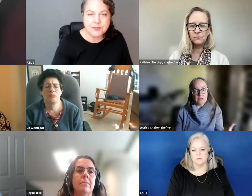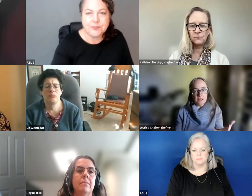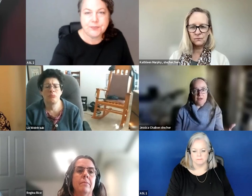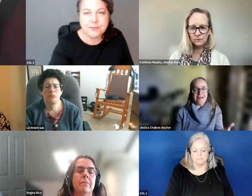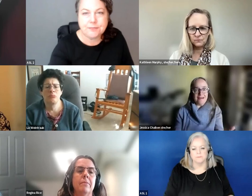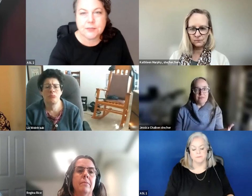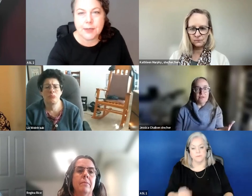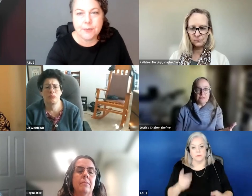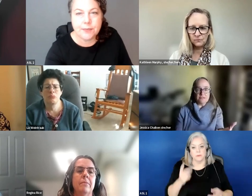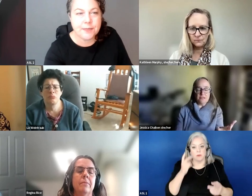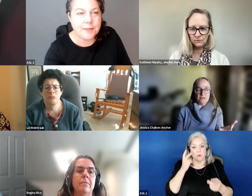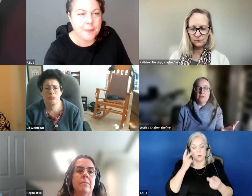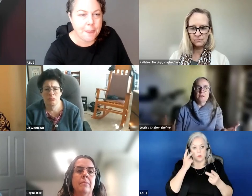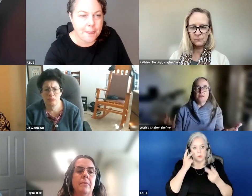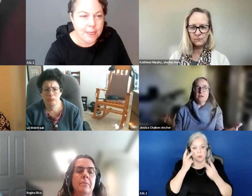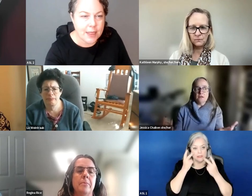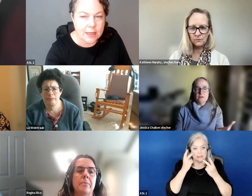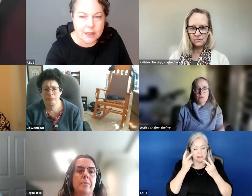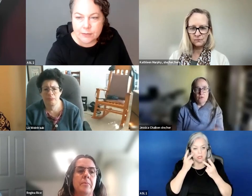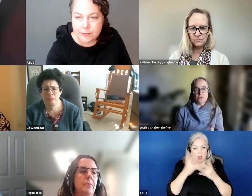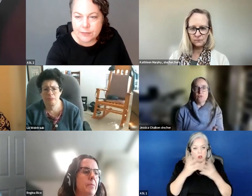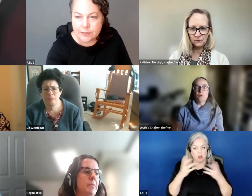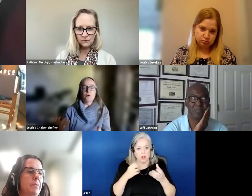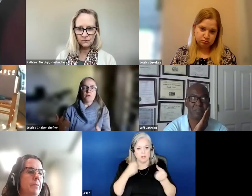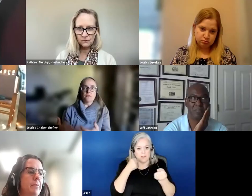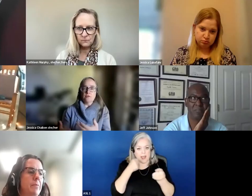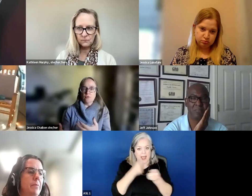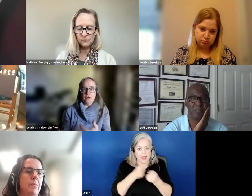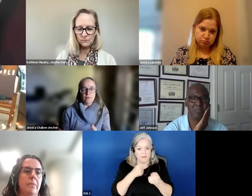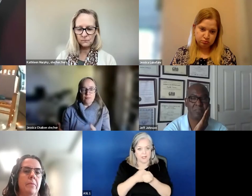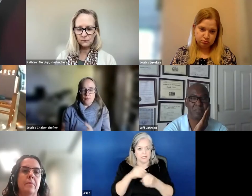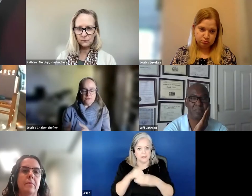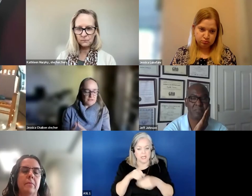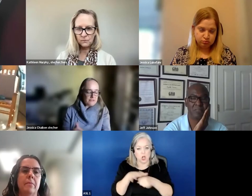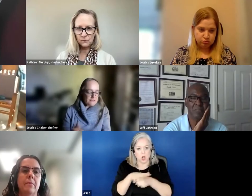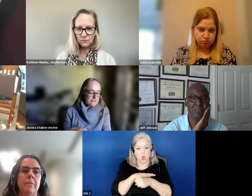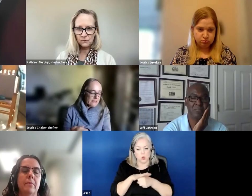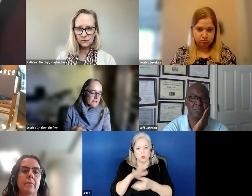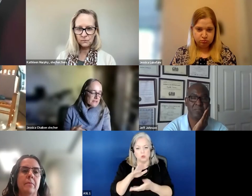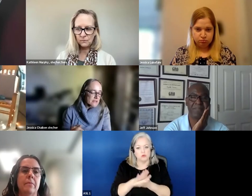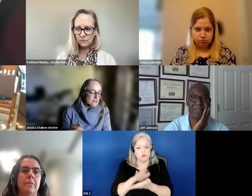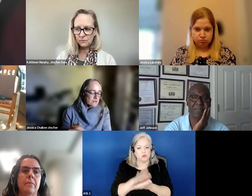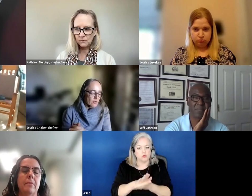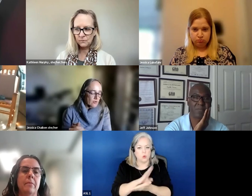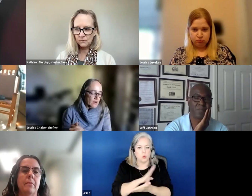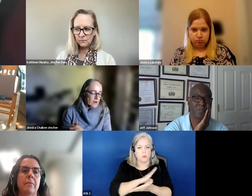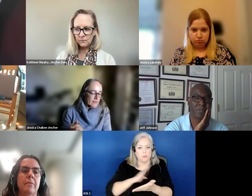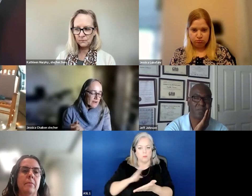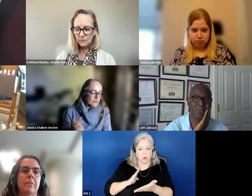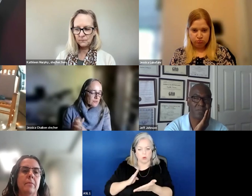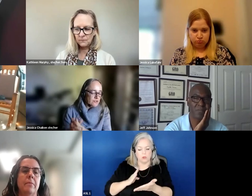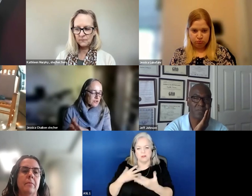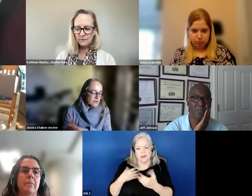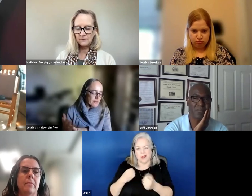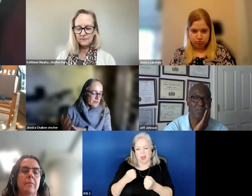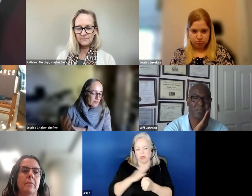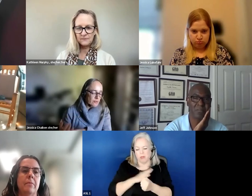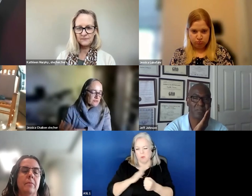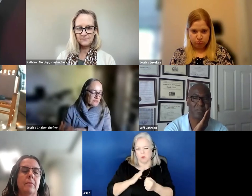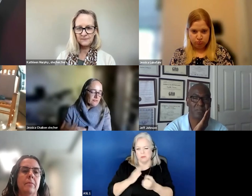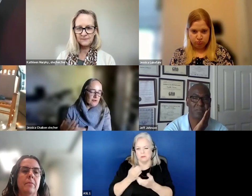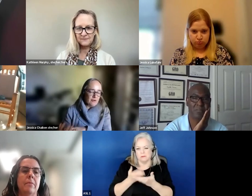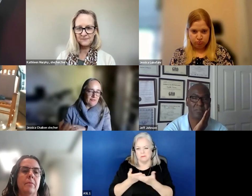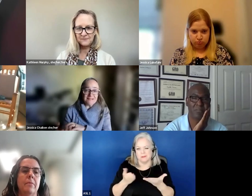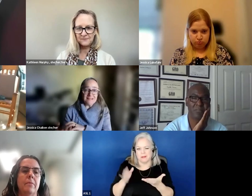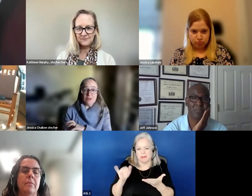certainly seeing a lot of advocacy in local school boards, local health boards, and things like that. So I was really struck by the